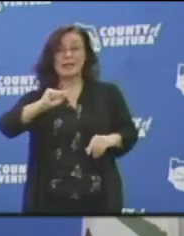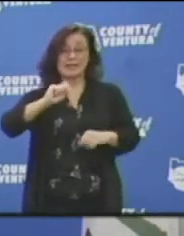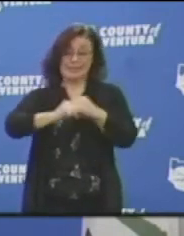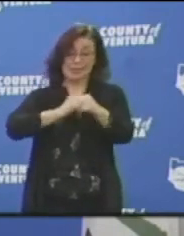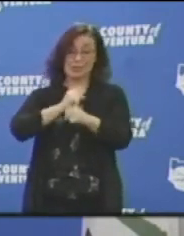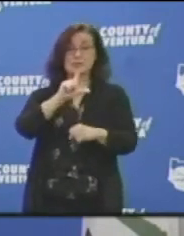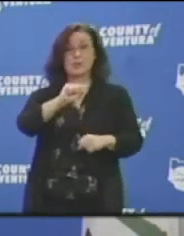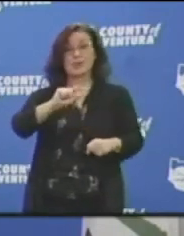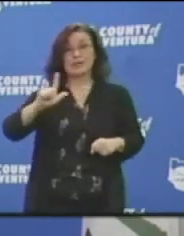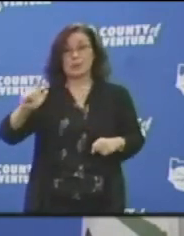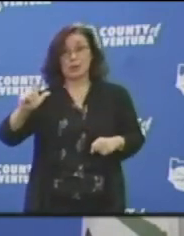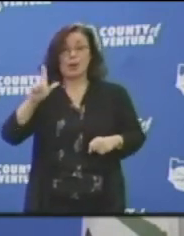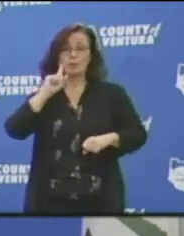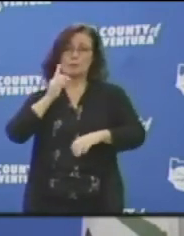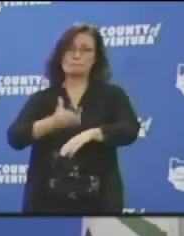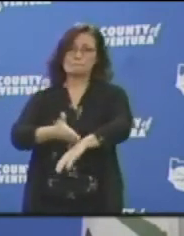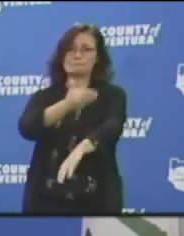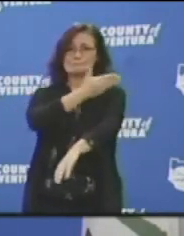than this past one.